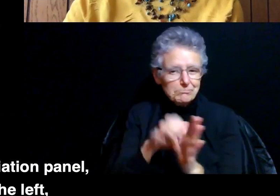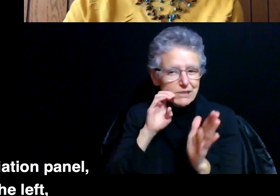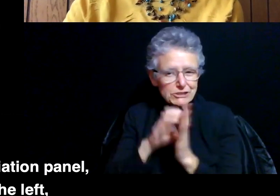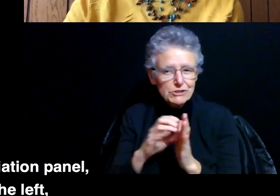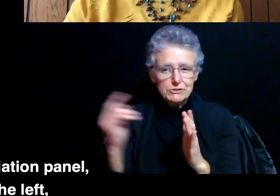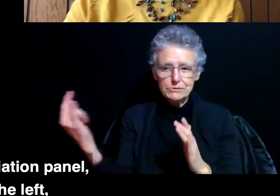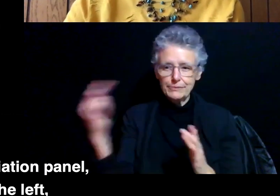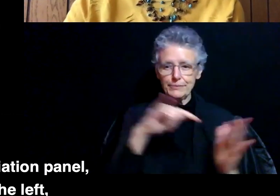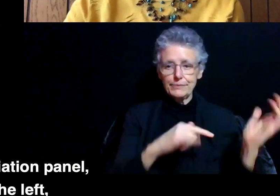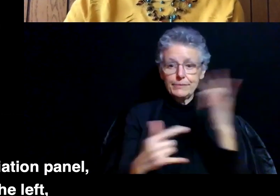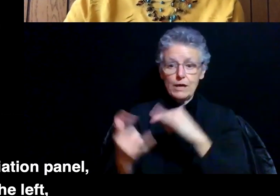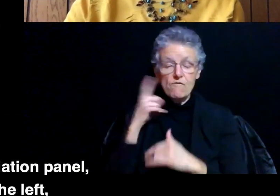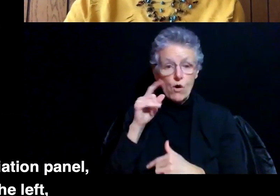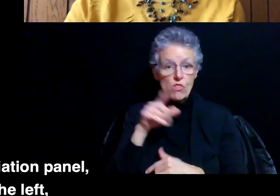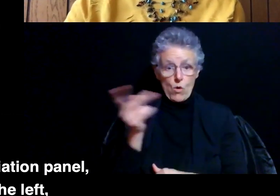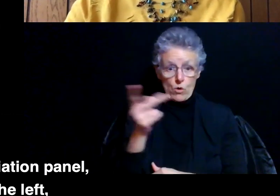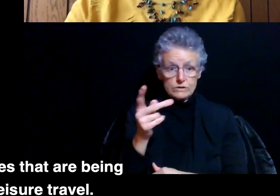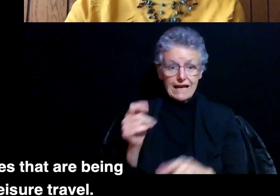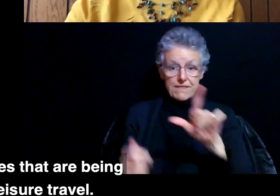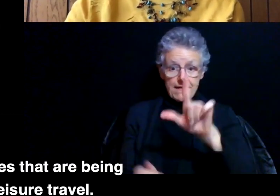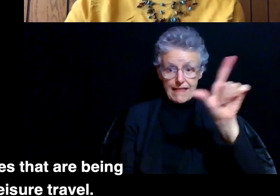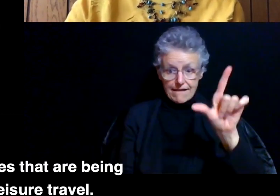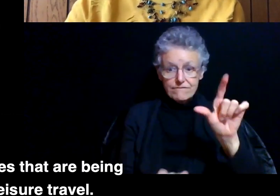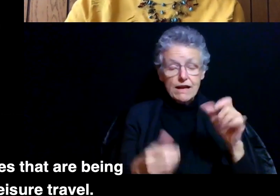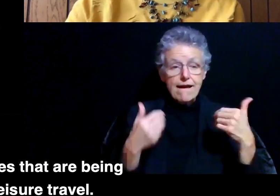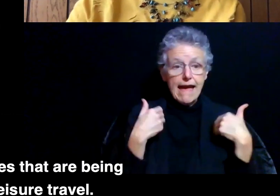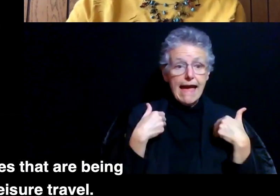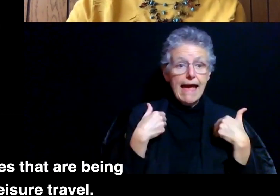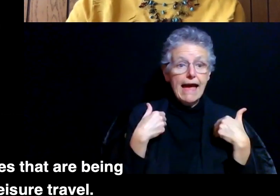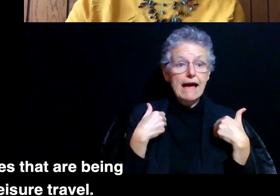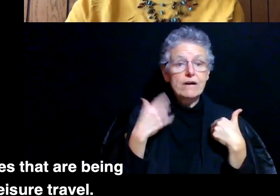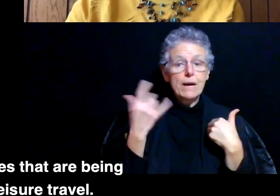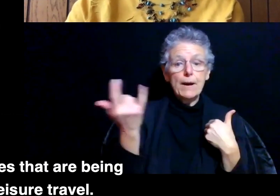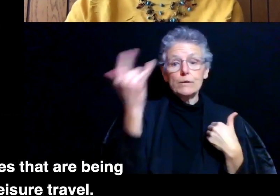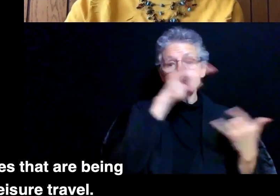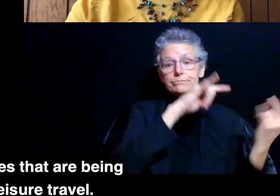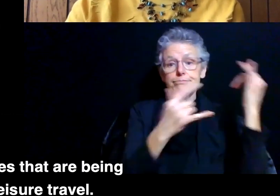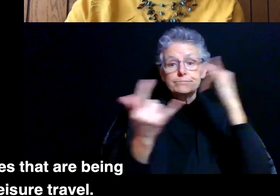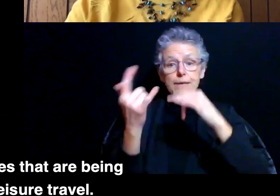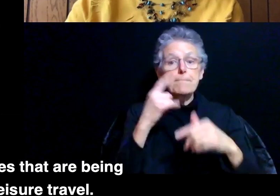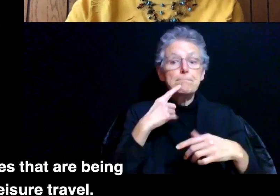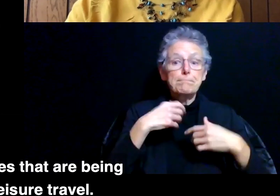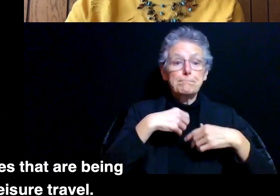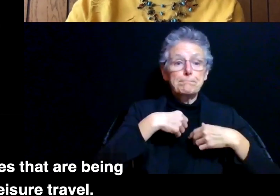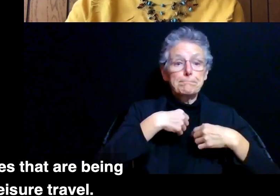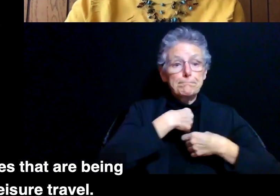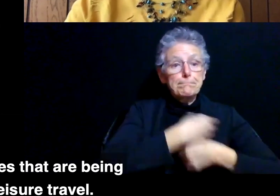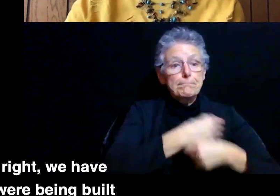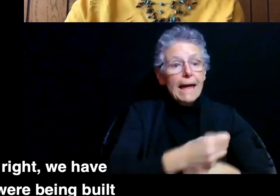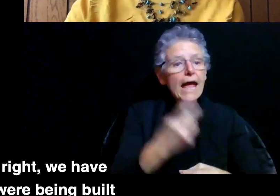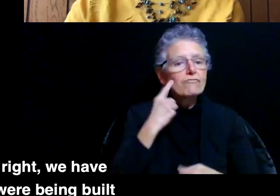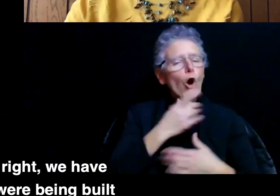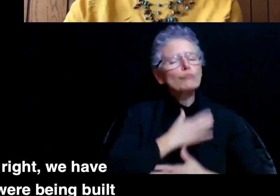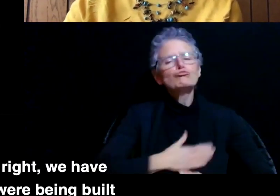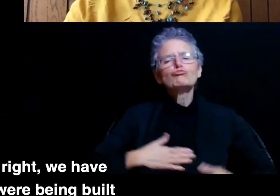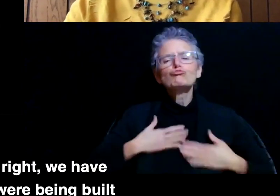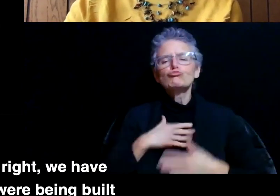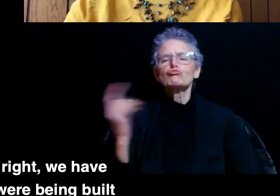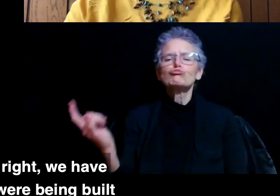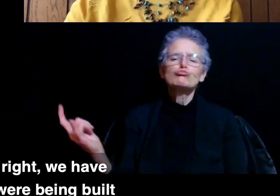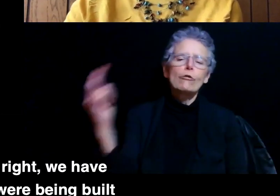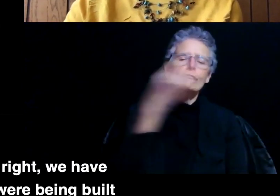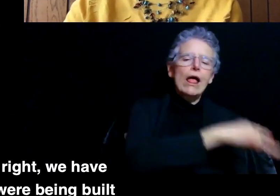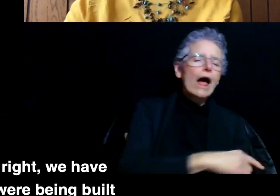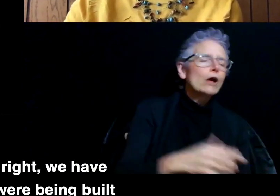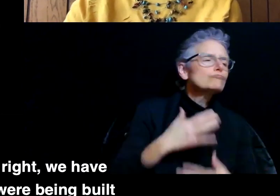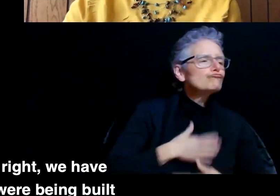In the Aviation Panel to the left, we have planes that are being built for leisure travel. And on the right, we have